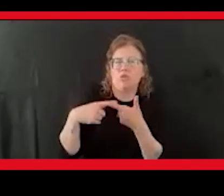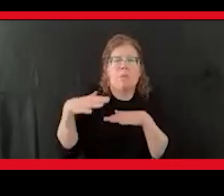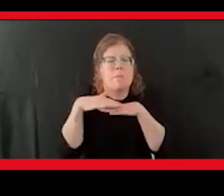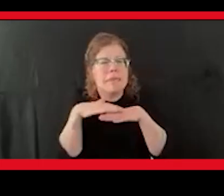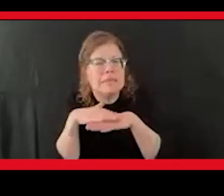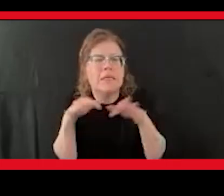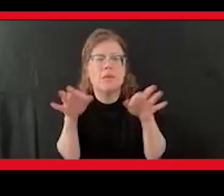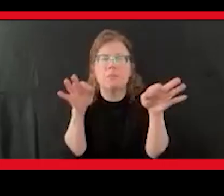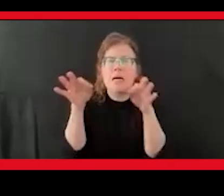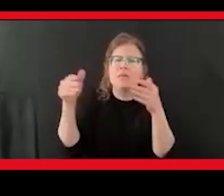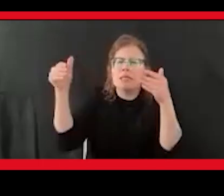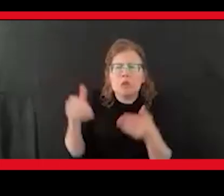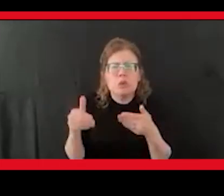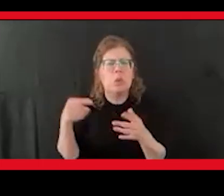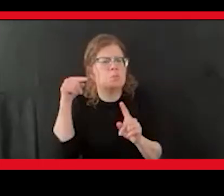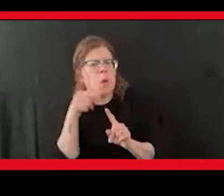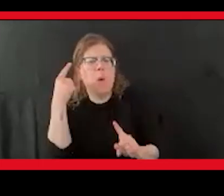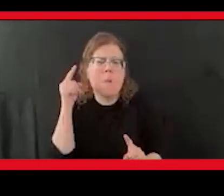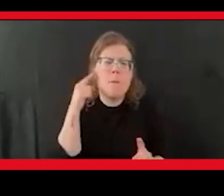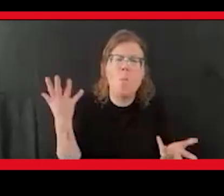about your proposed project.